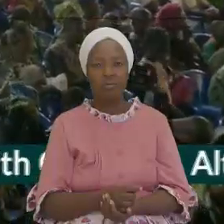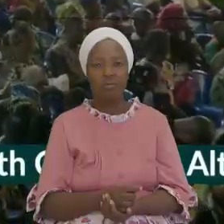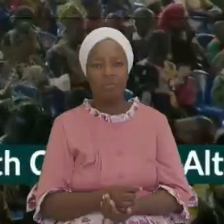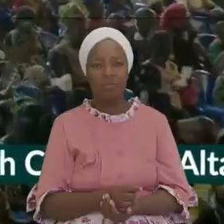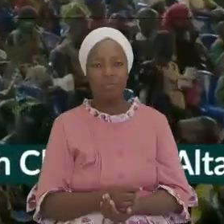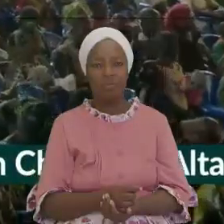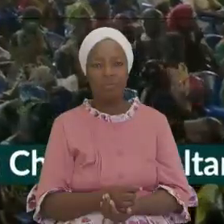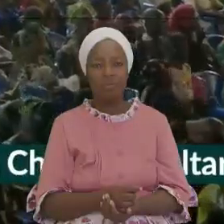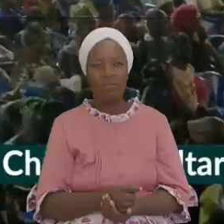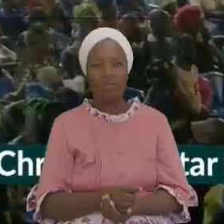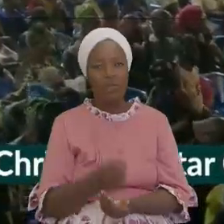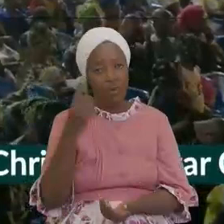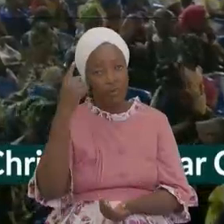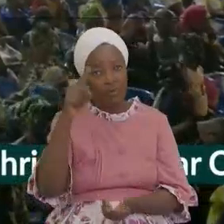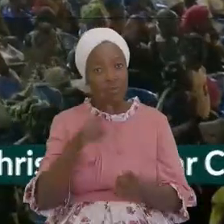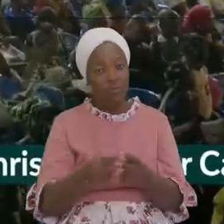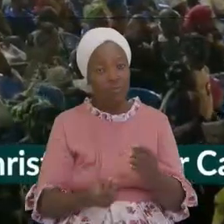For you to grow.